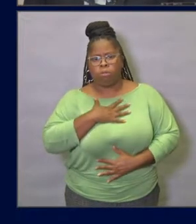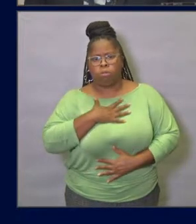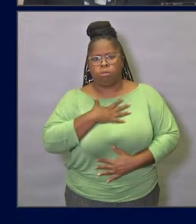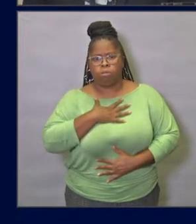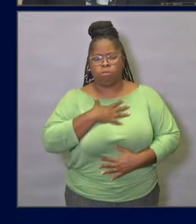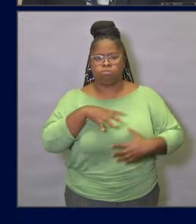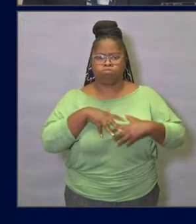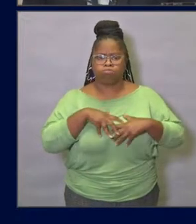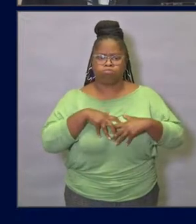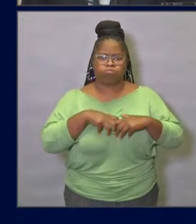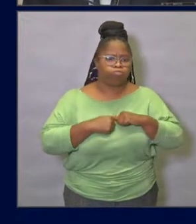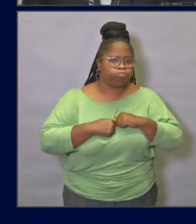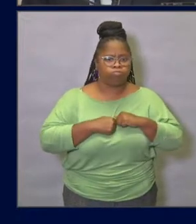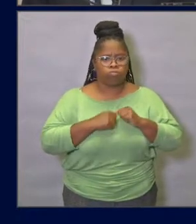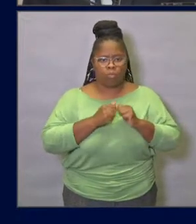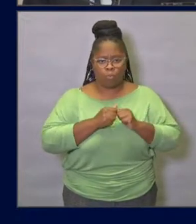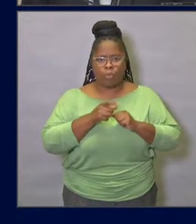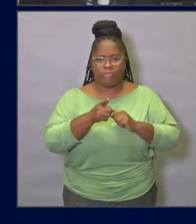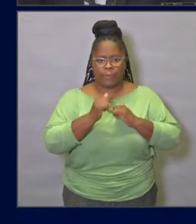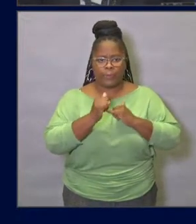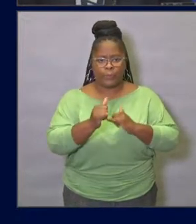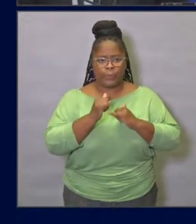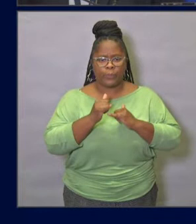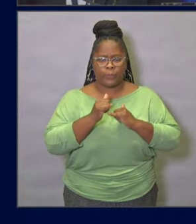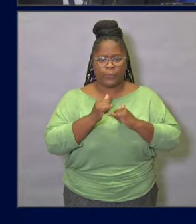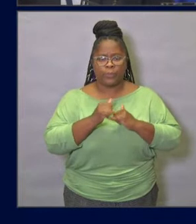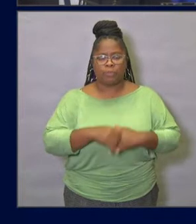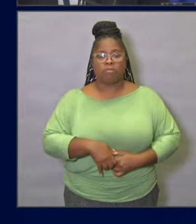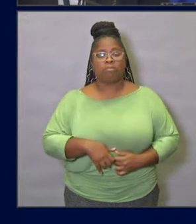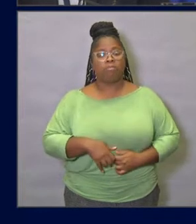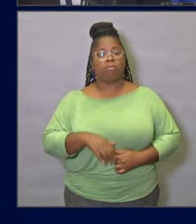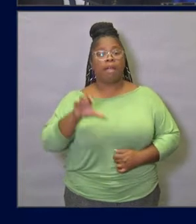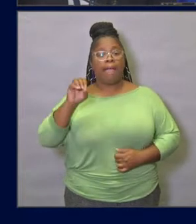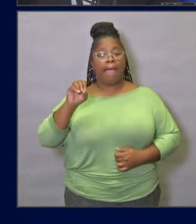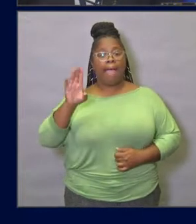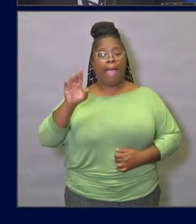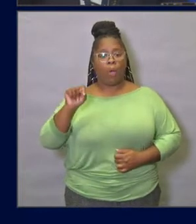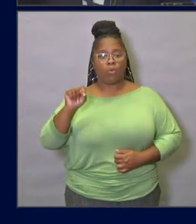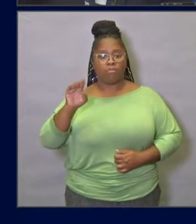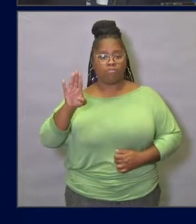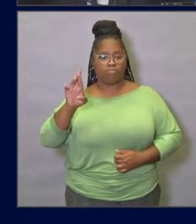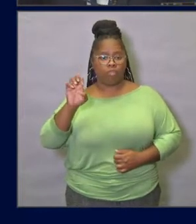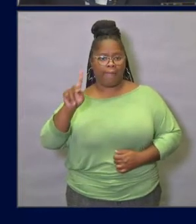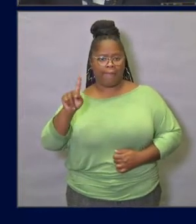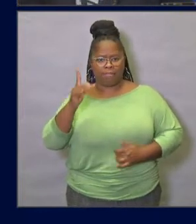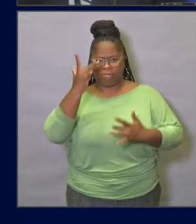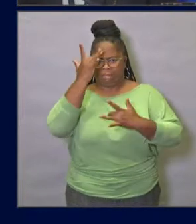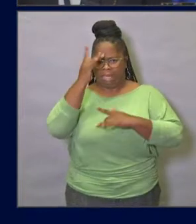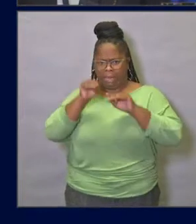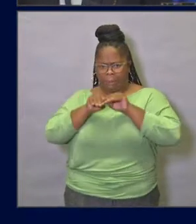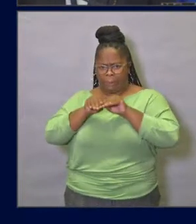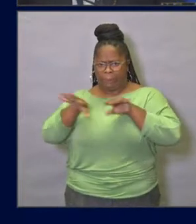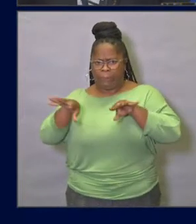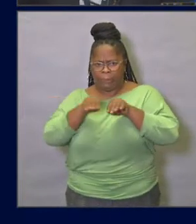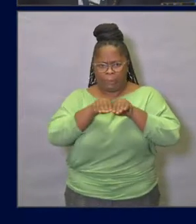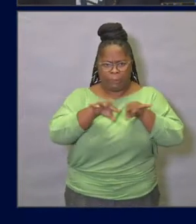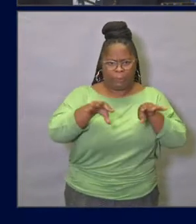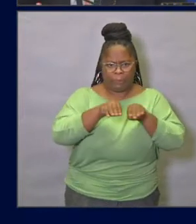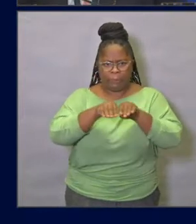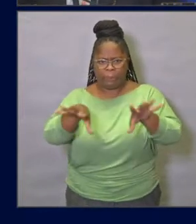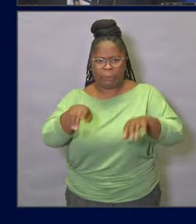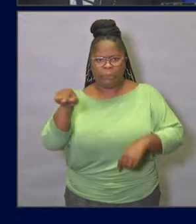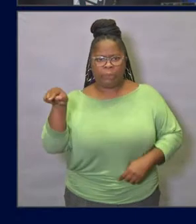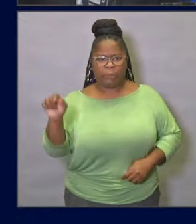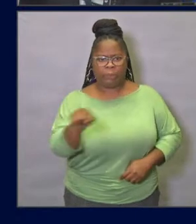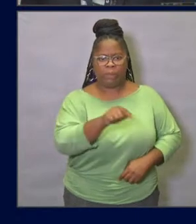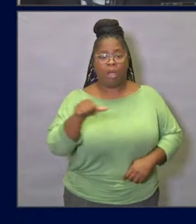you. Our compliance efforts and outbreak investigations also focus on protecting workers in other work sites